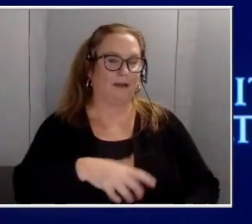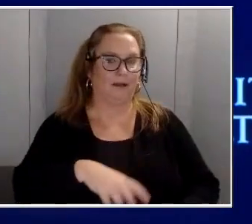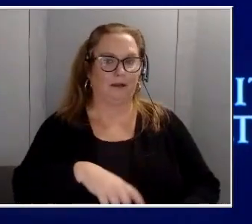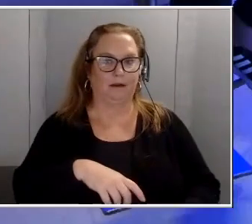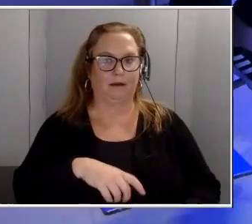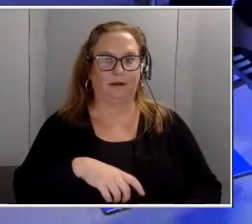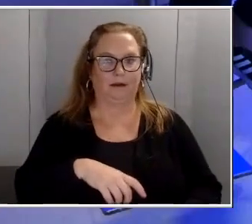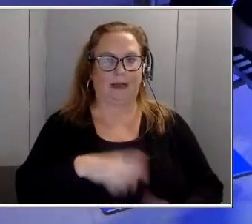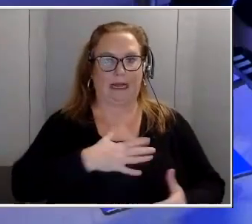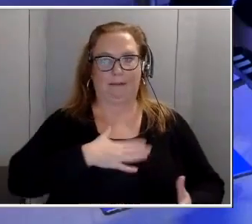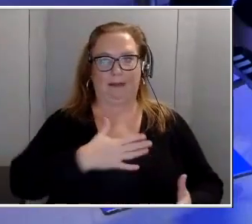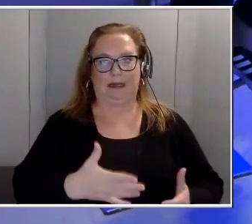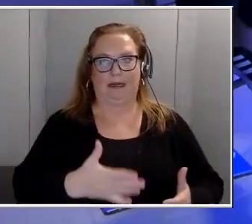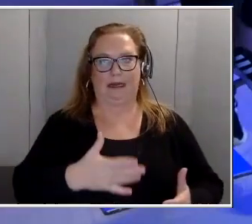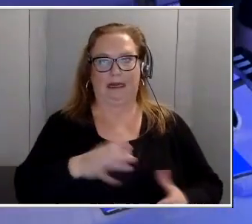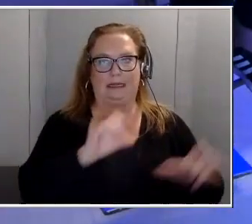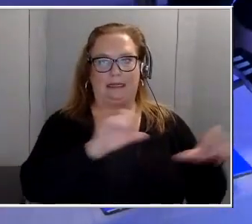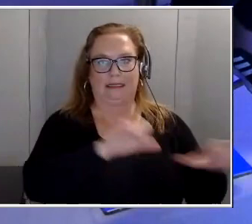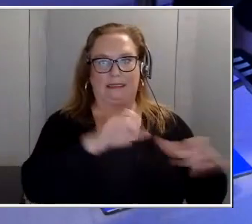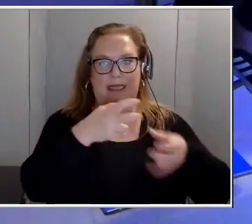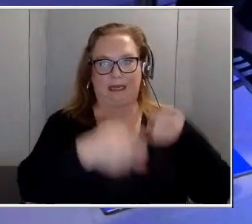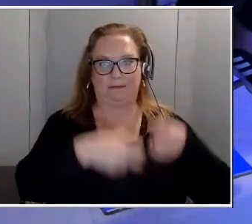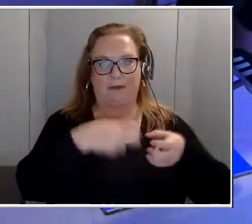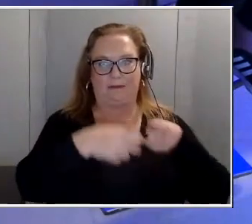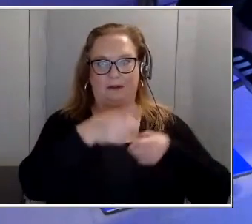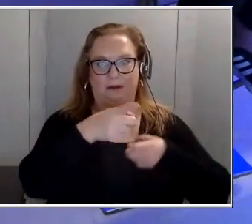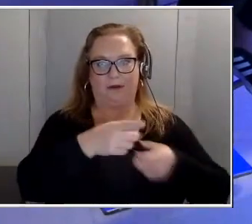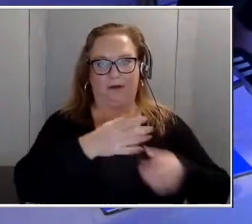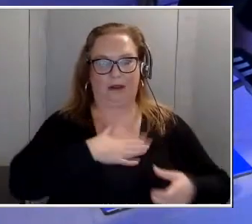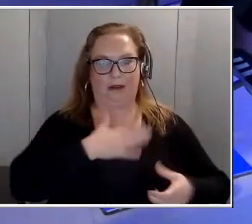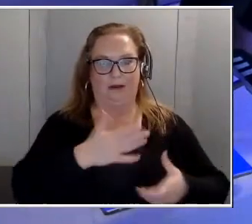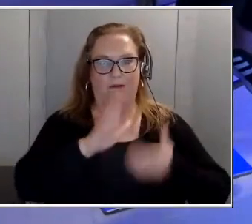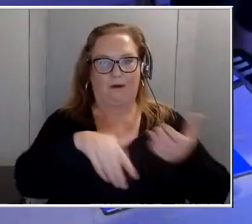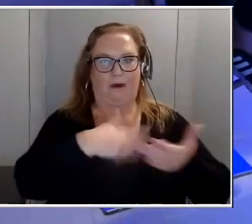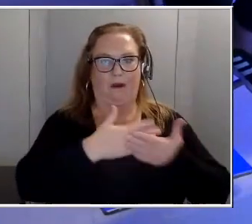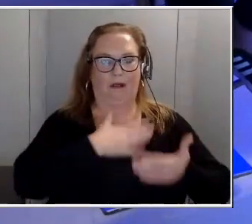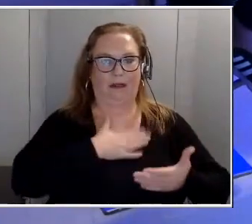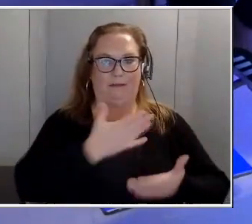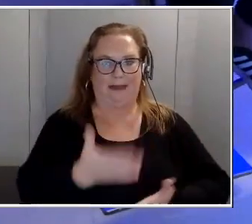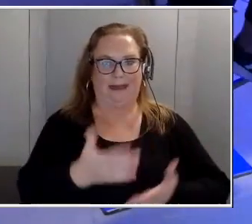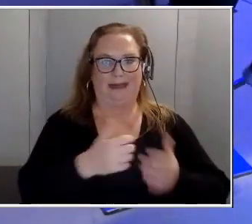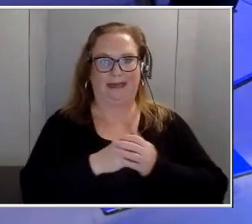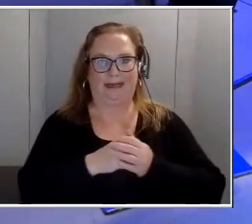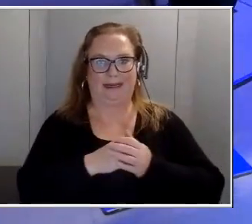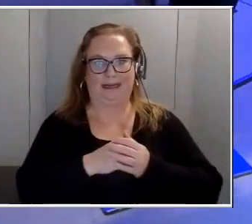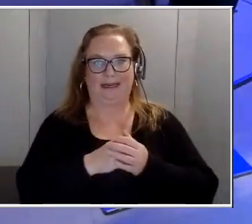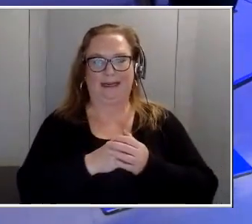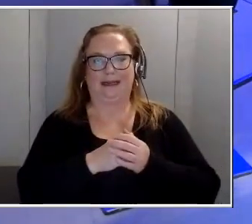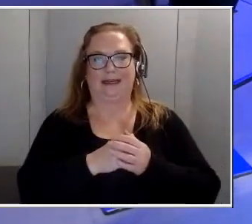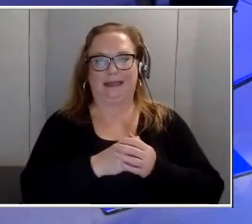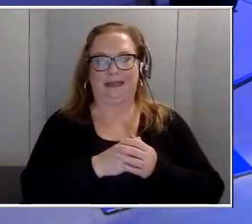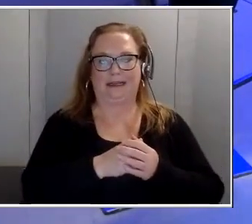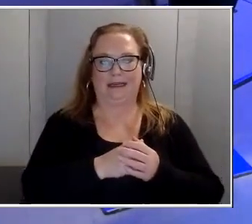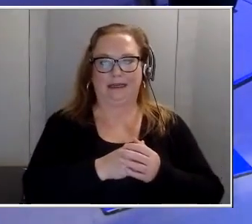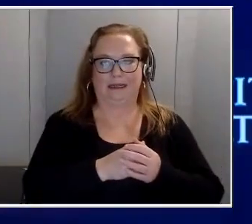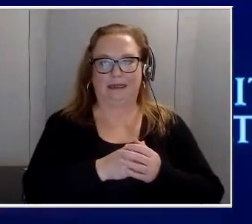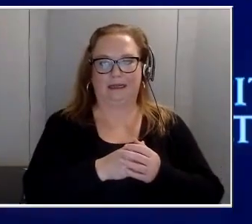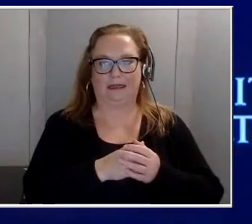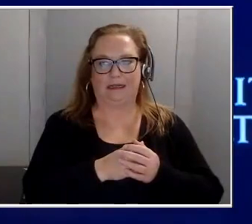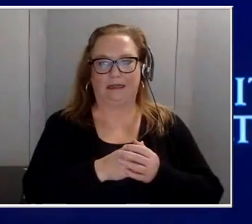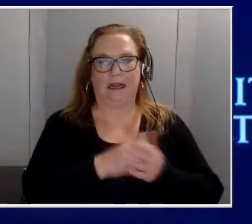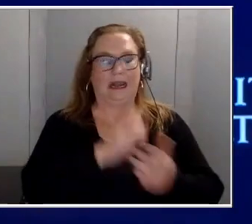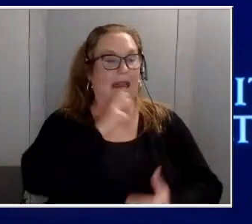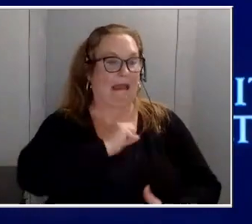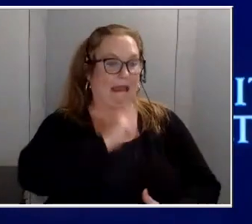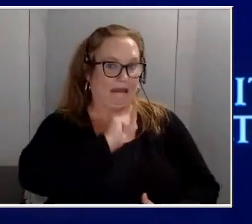just admitted I had the same problem you do, so it's okay. We're all we can all here. talk about it. That's right. Aging is